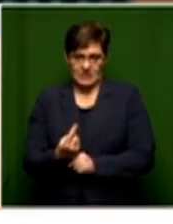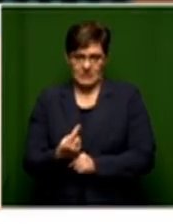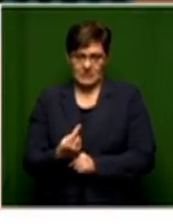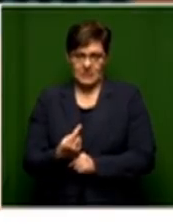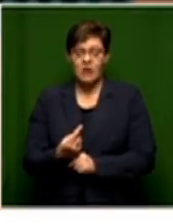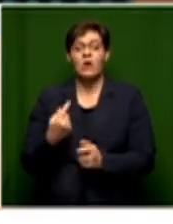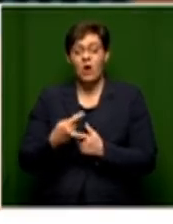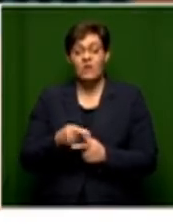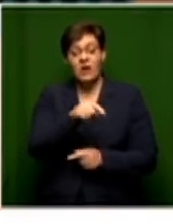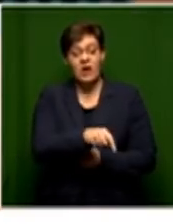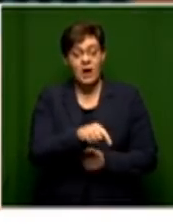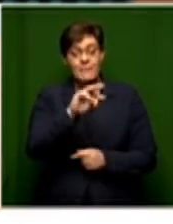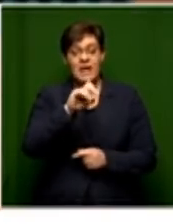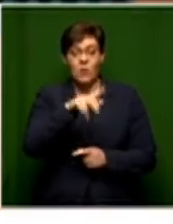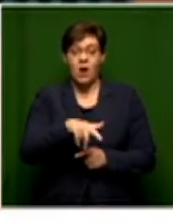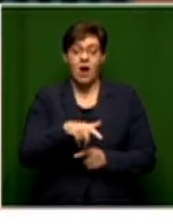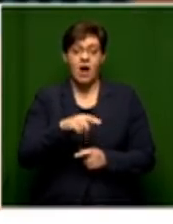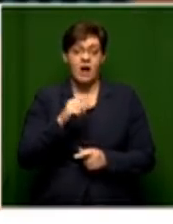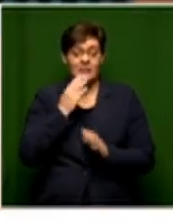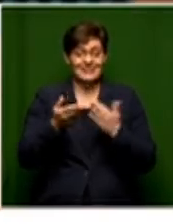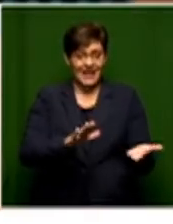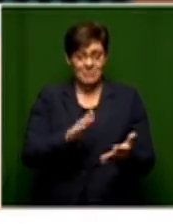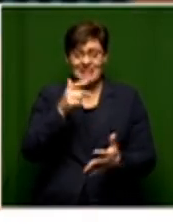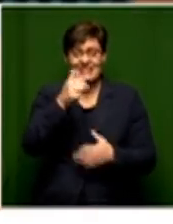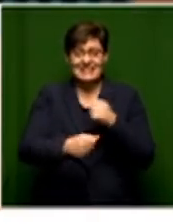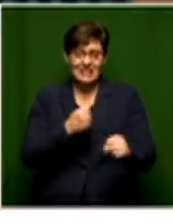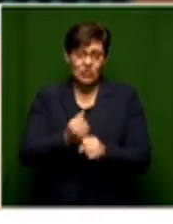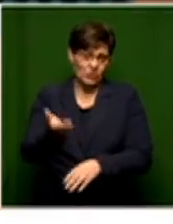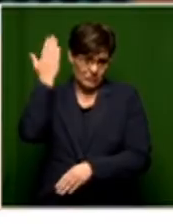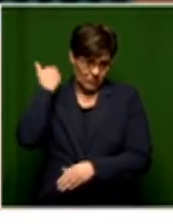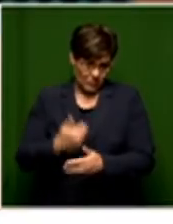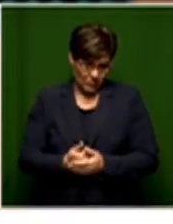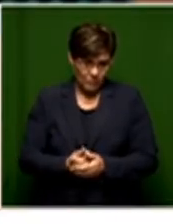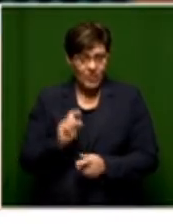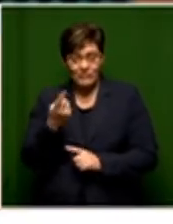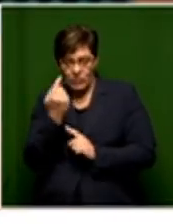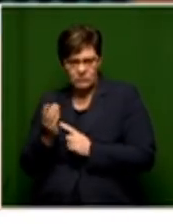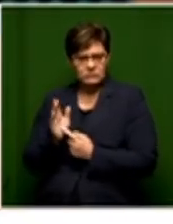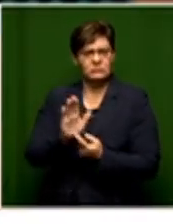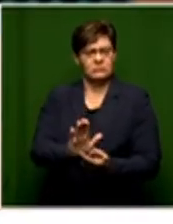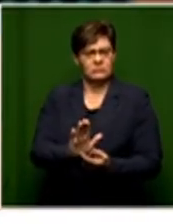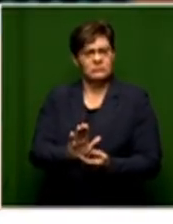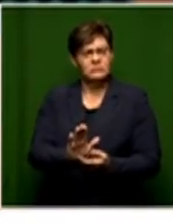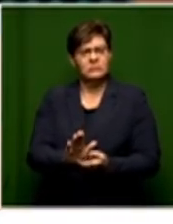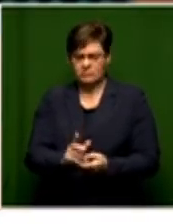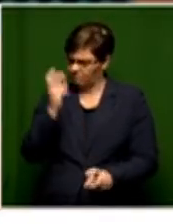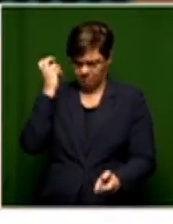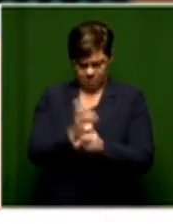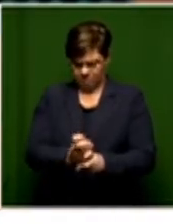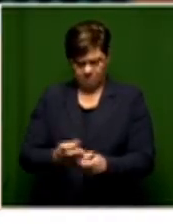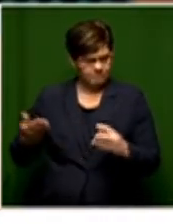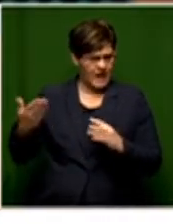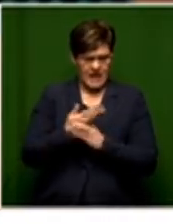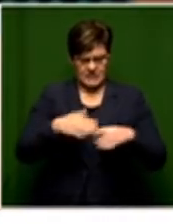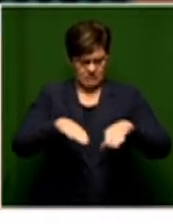sixth anniversary of Meyiwa's death. And it was during that first appearance, that the accused, as you said, refused